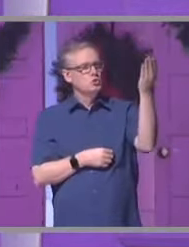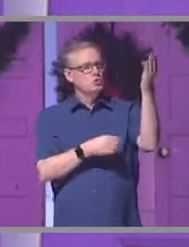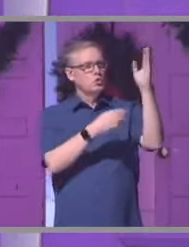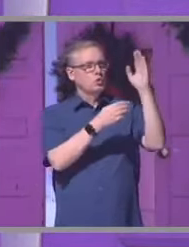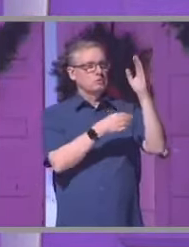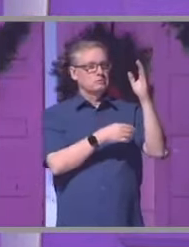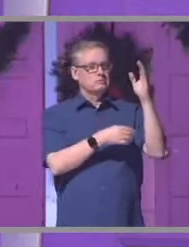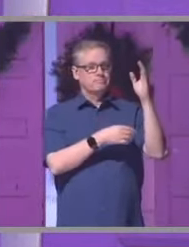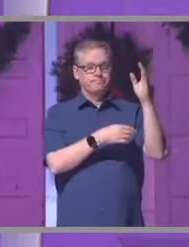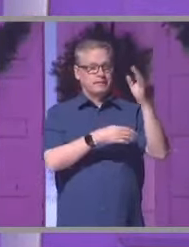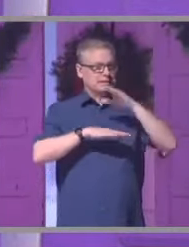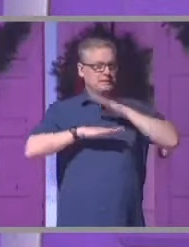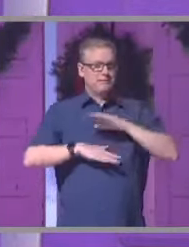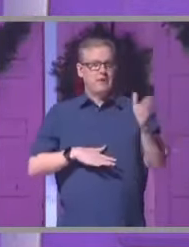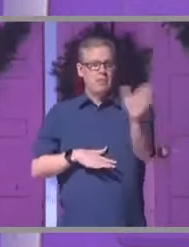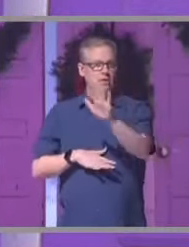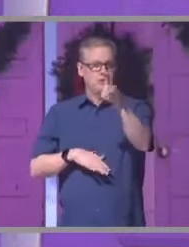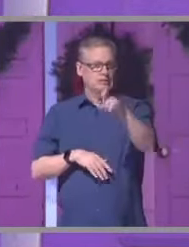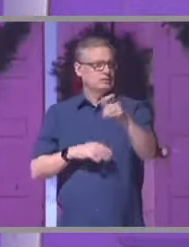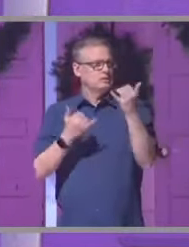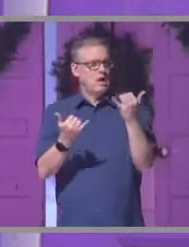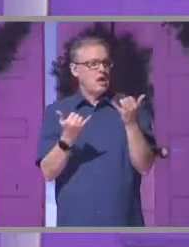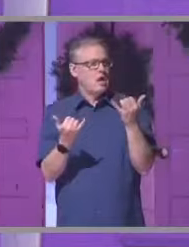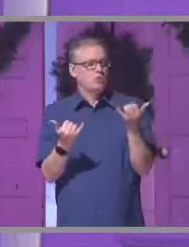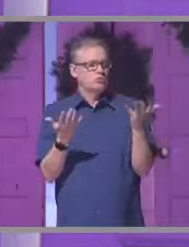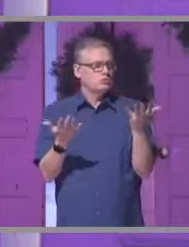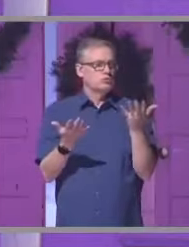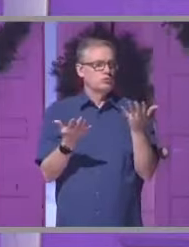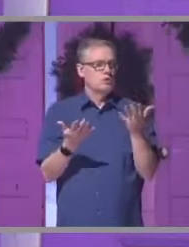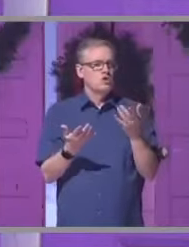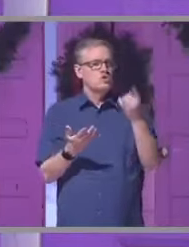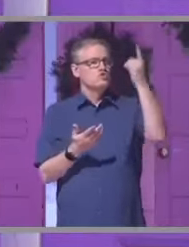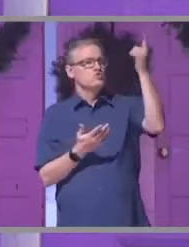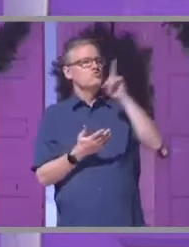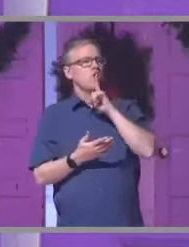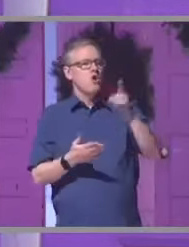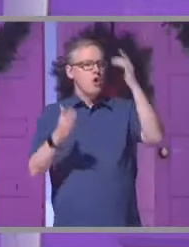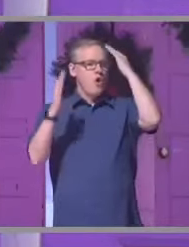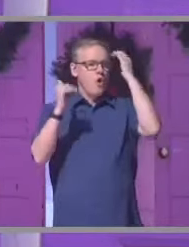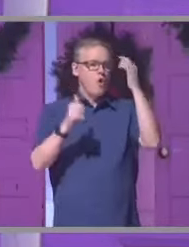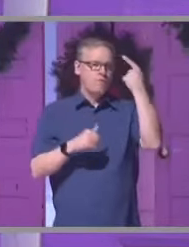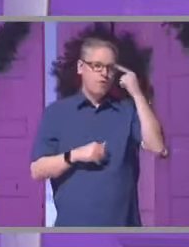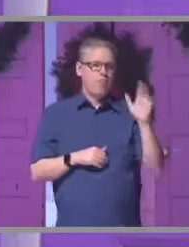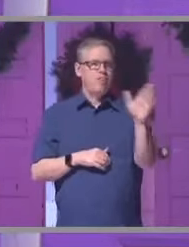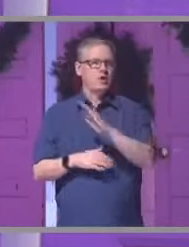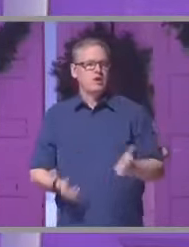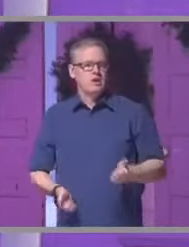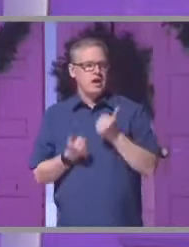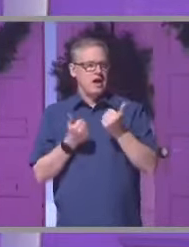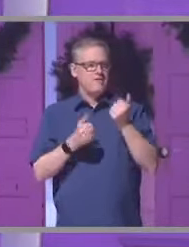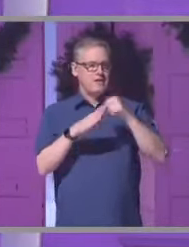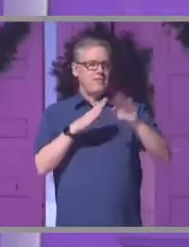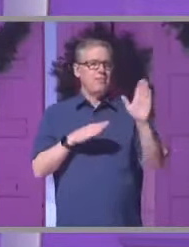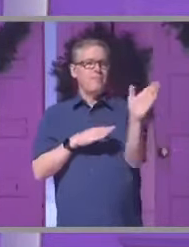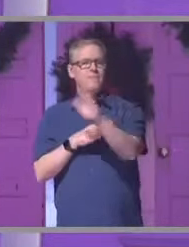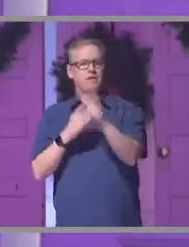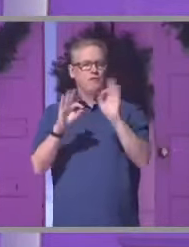be right now? God, would you be the hope in their life? Would you be the hope in their